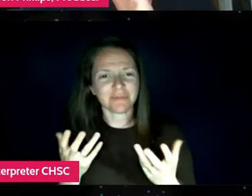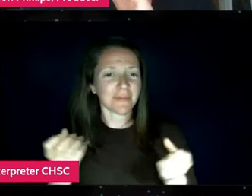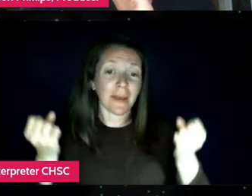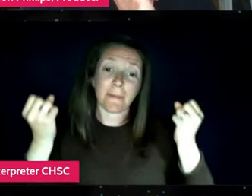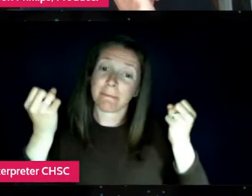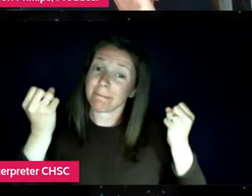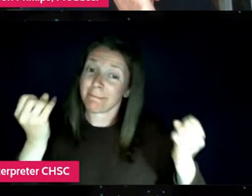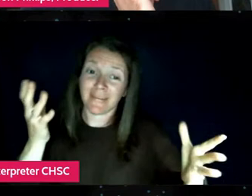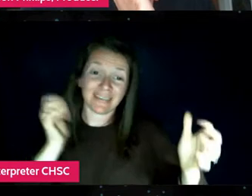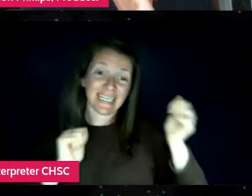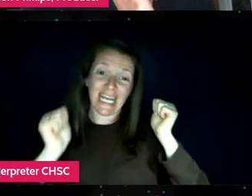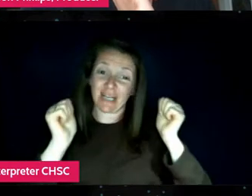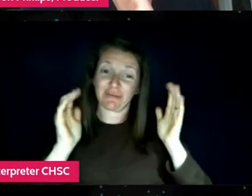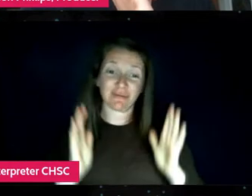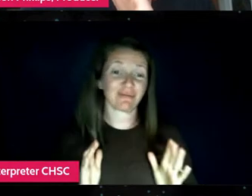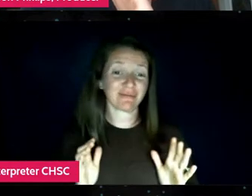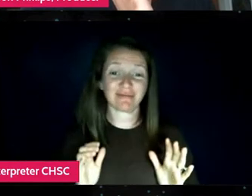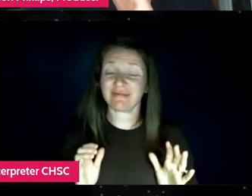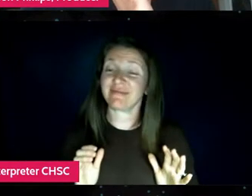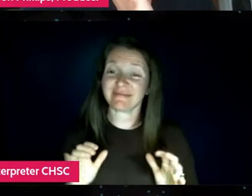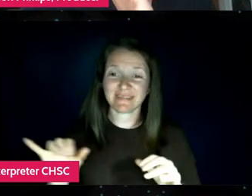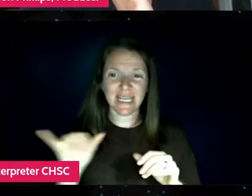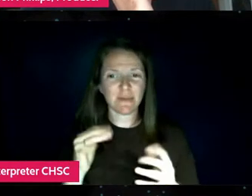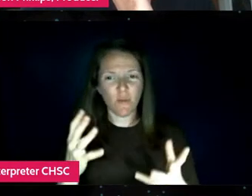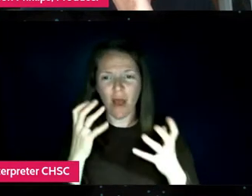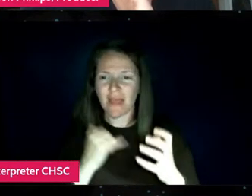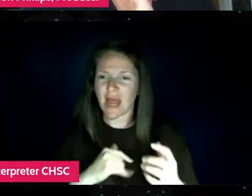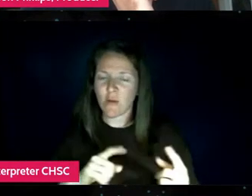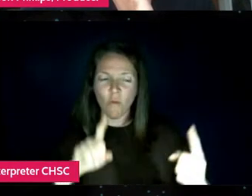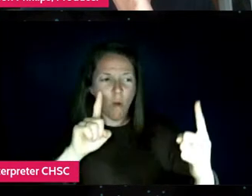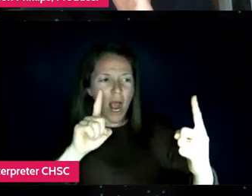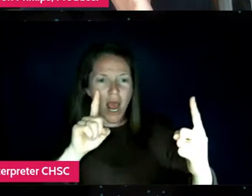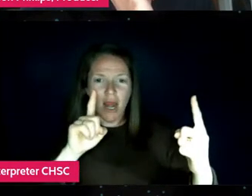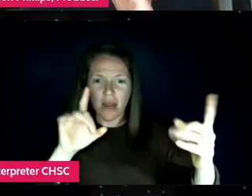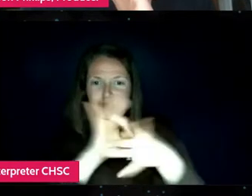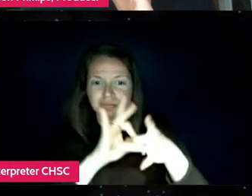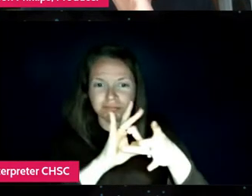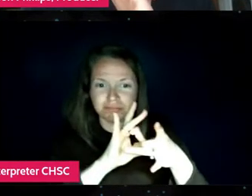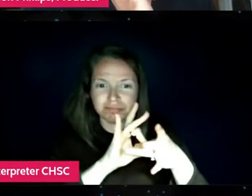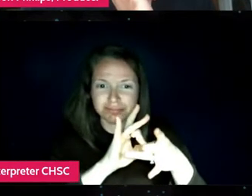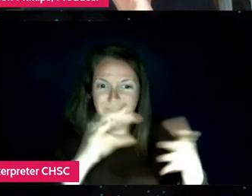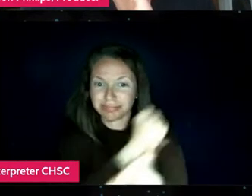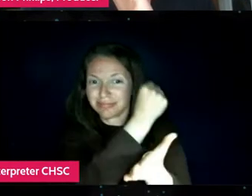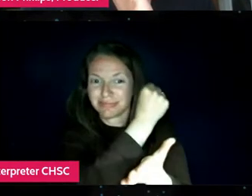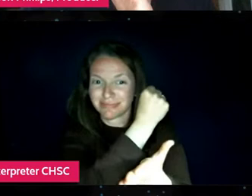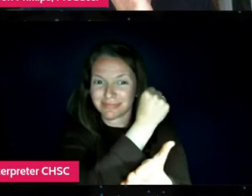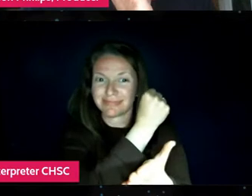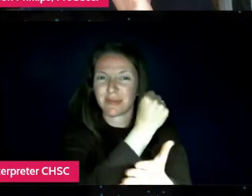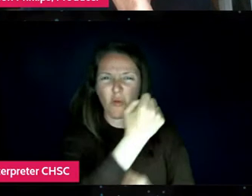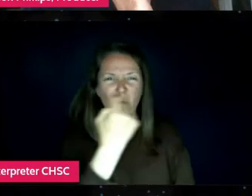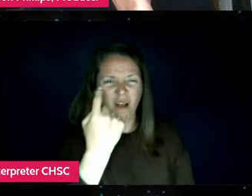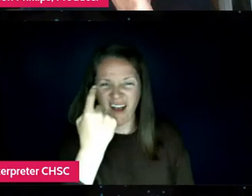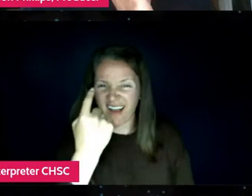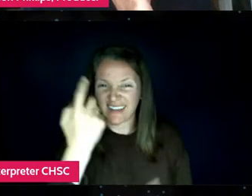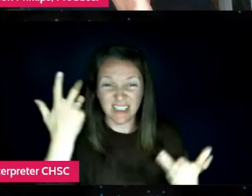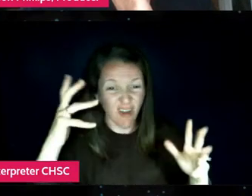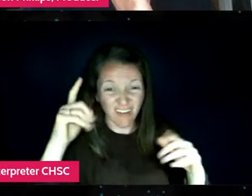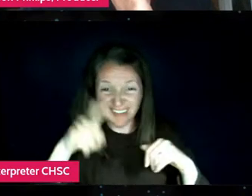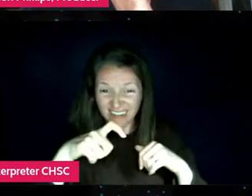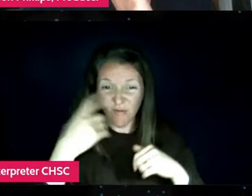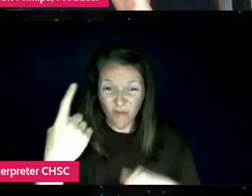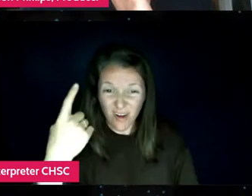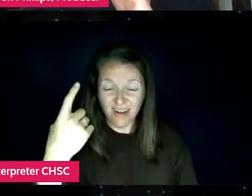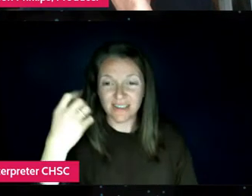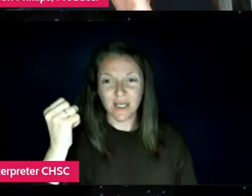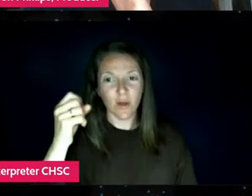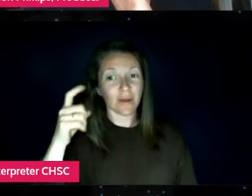actors oftentimes are seeking that one break or that one opportunity. And it just so happens that he